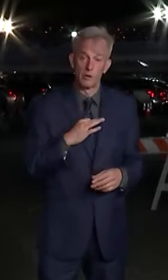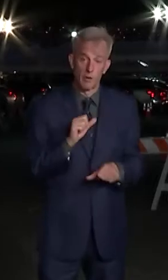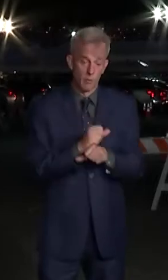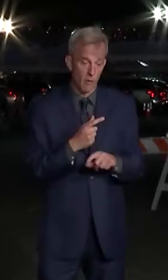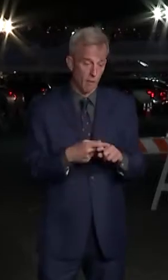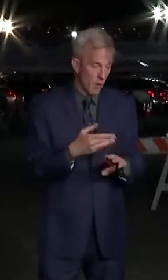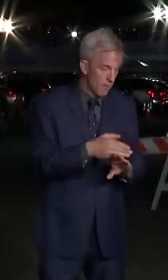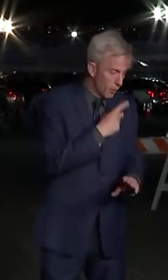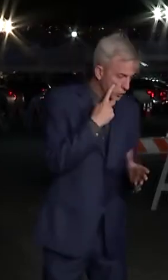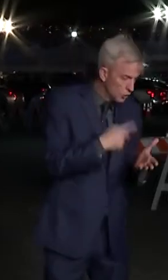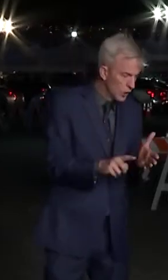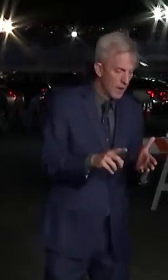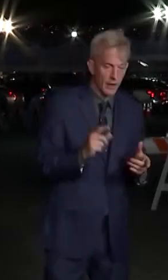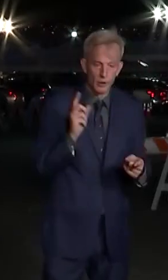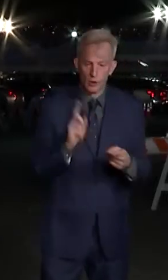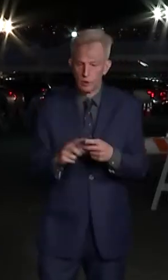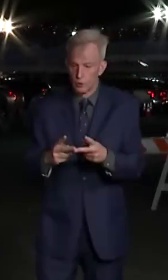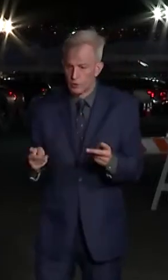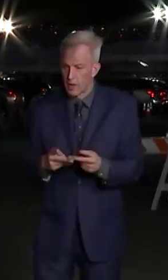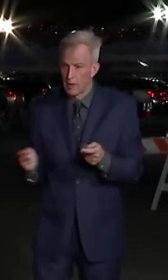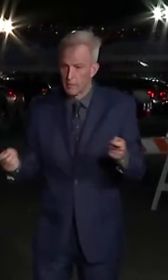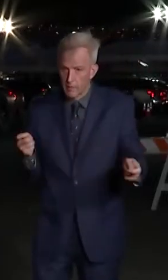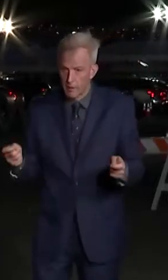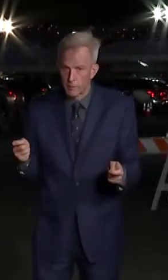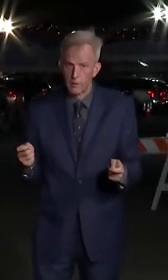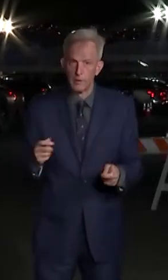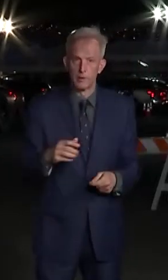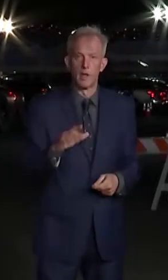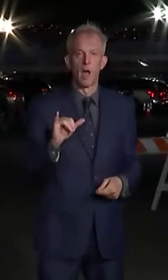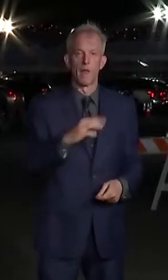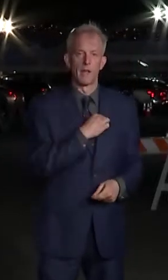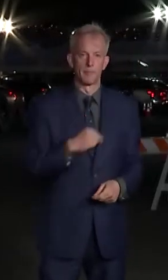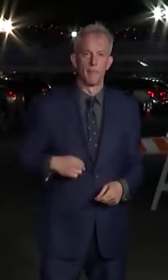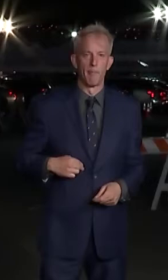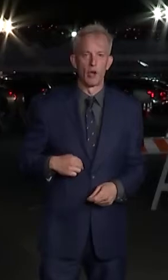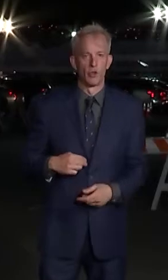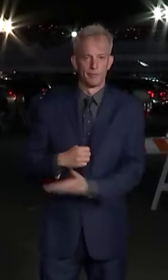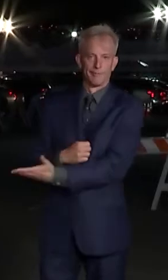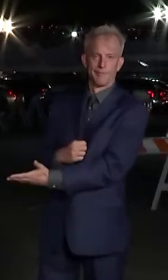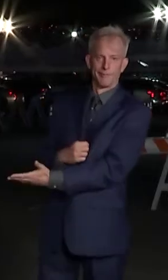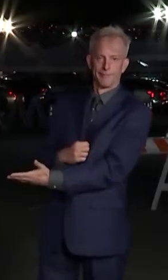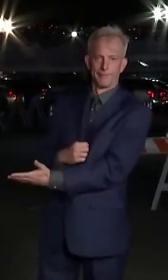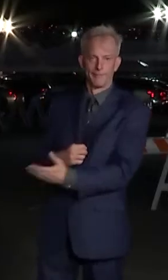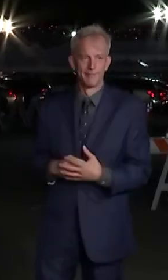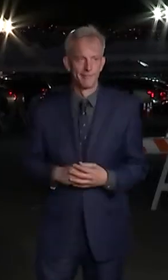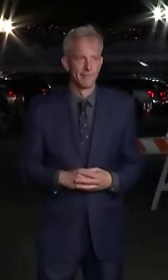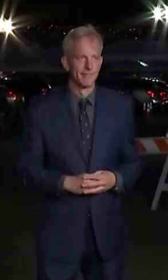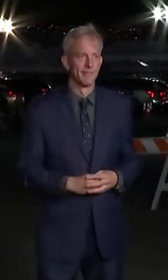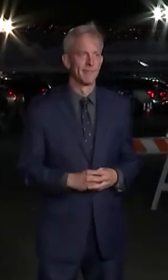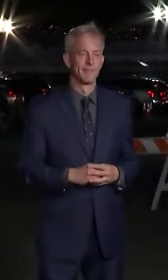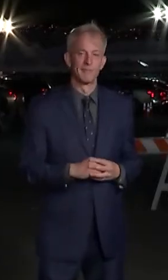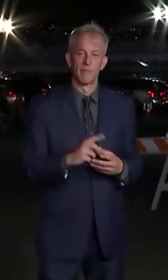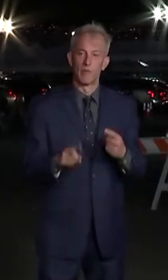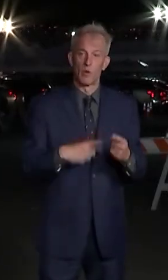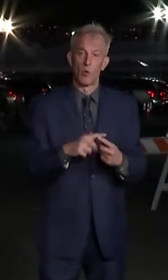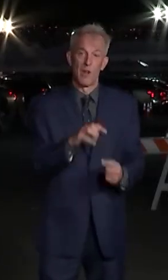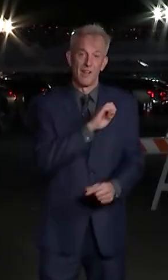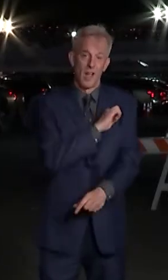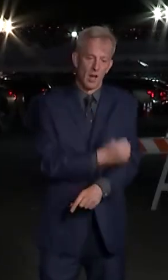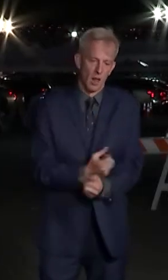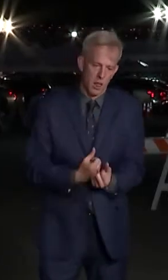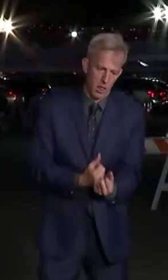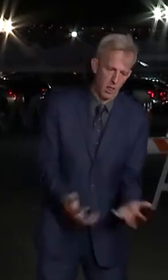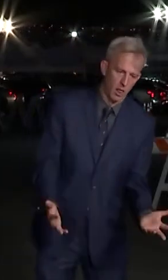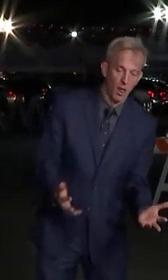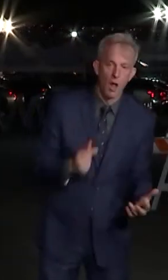to site management during these 12-hour shifts, is Mayor Garcetti. When energy and exhaustion has flagged, seeing him